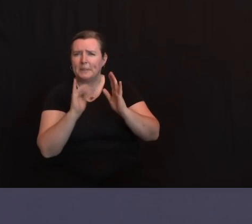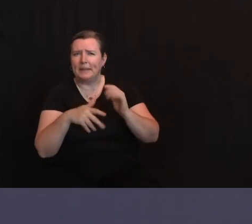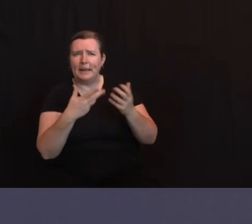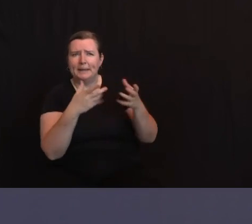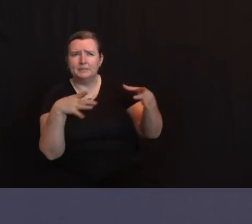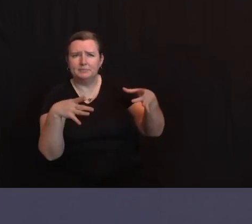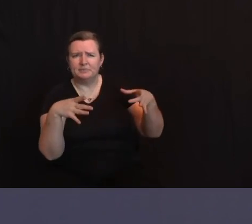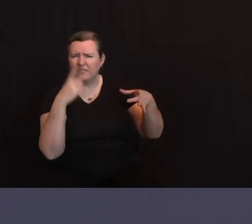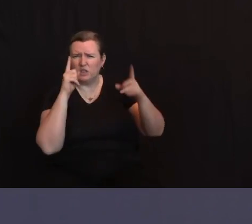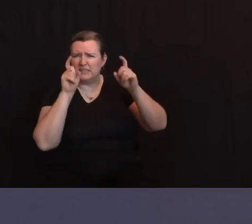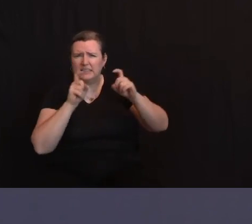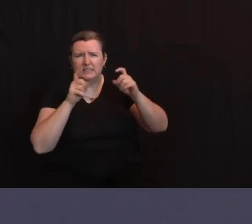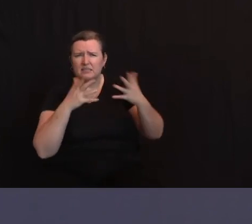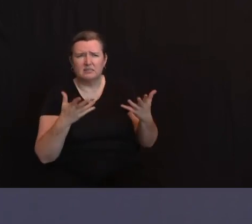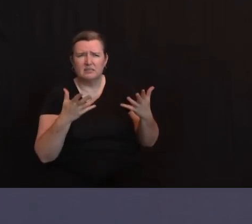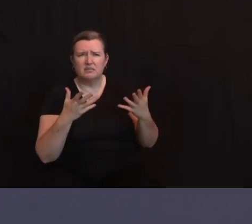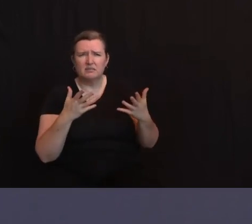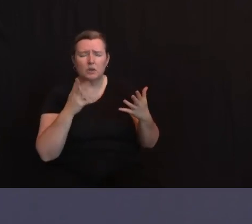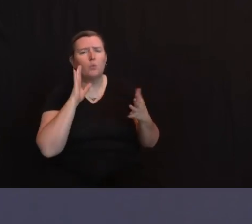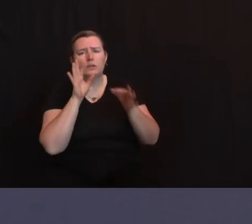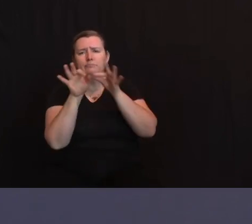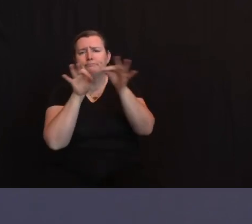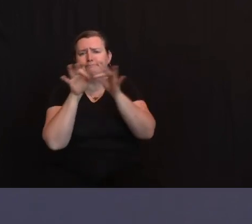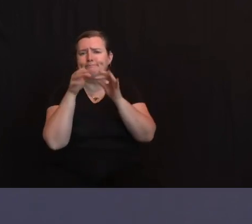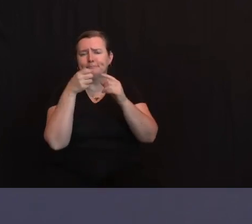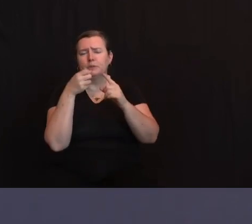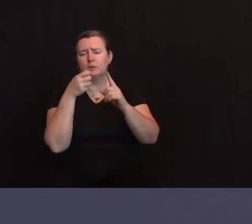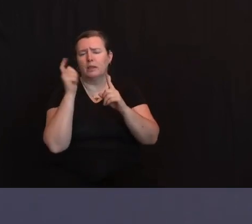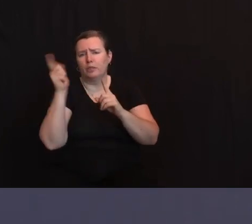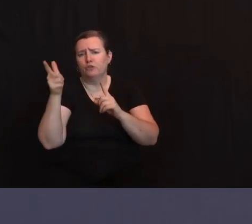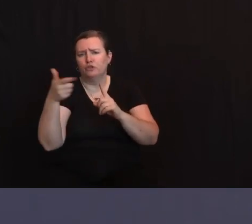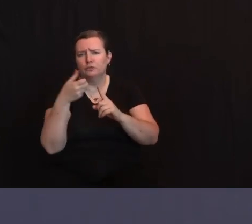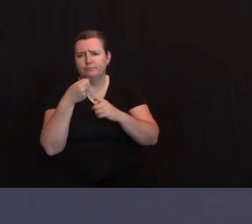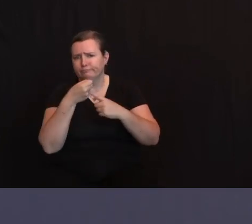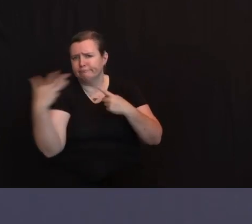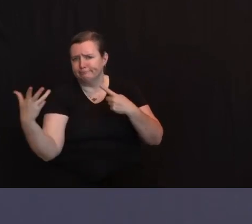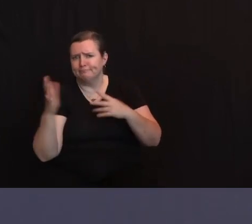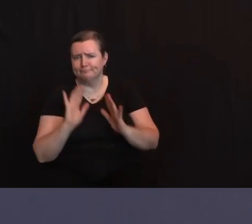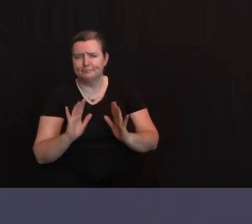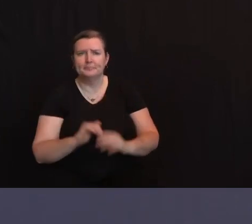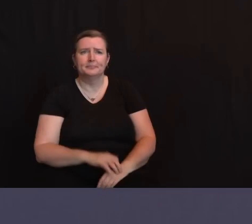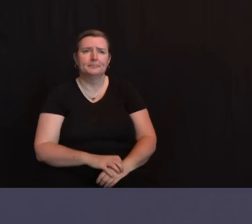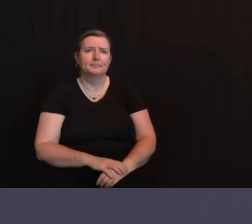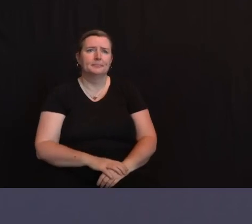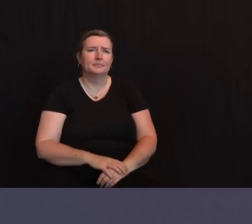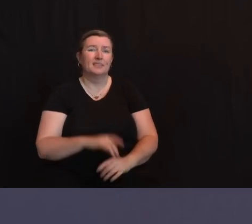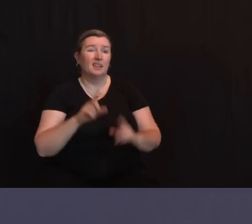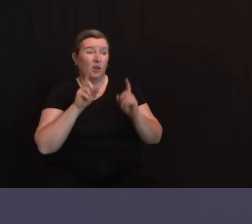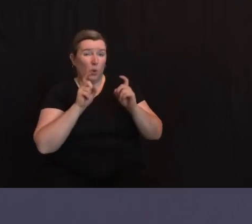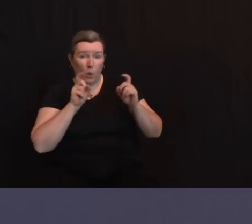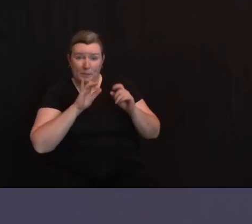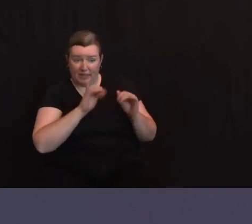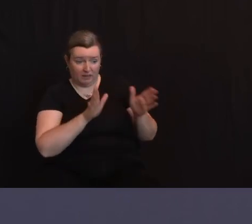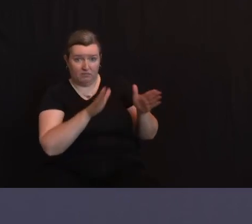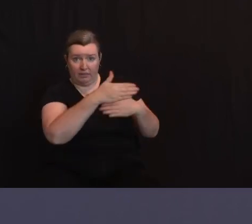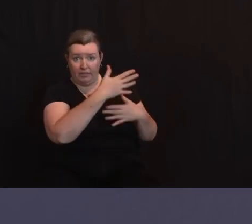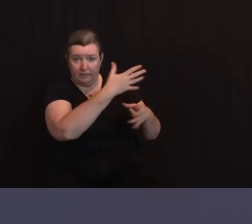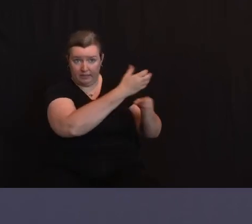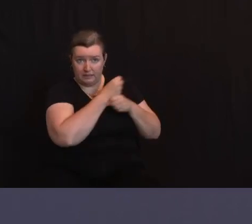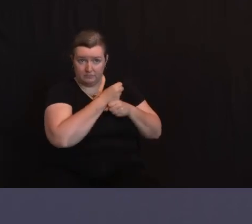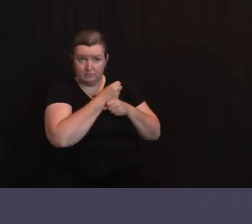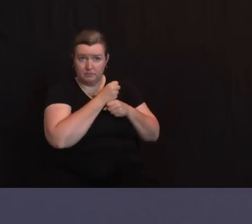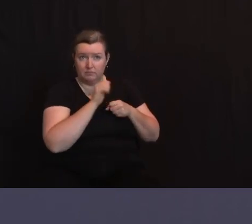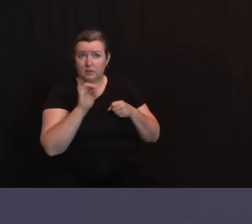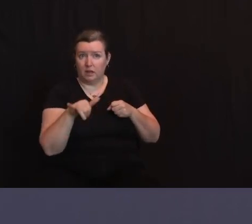again, Judy, I think we want to put while grateful, and I know we're grateful for it, assuming we get them, you'd put a little bit of a TBD,